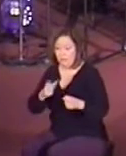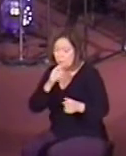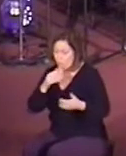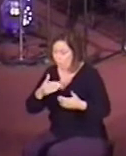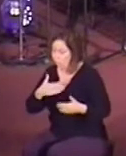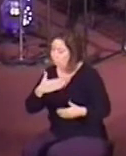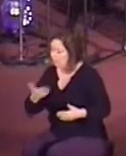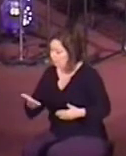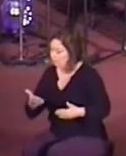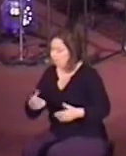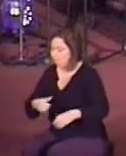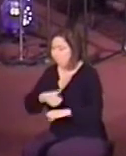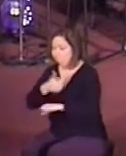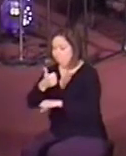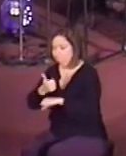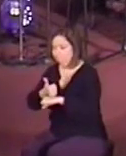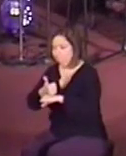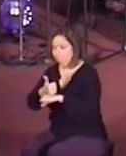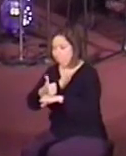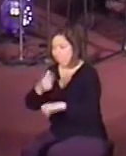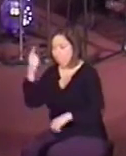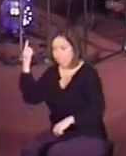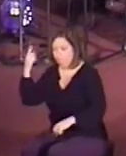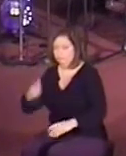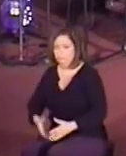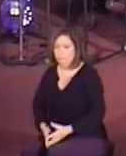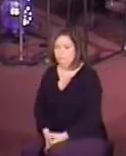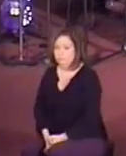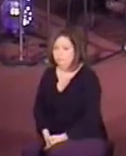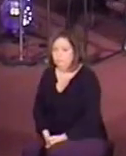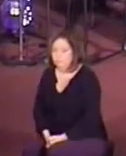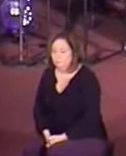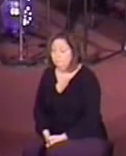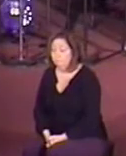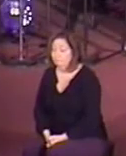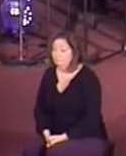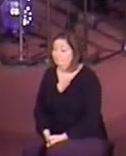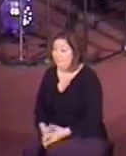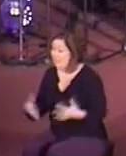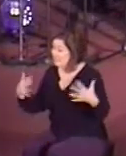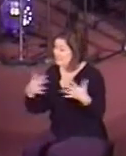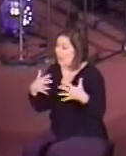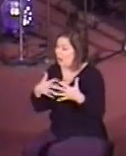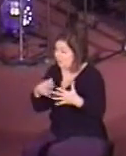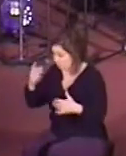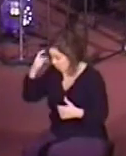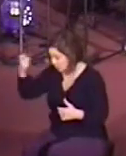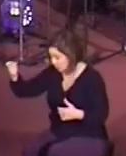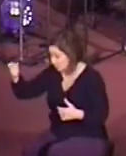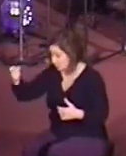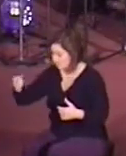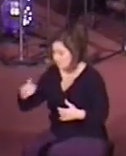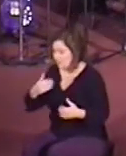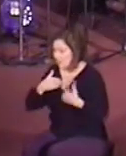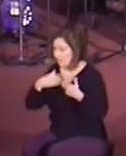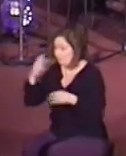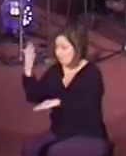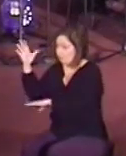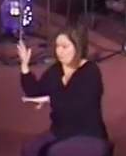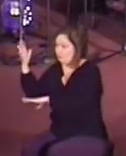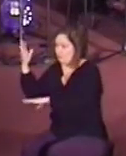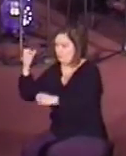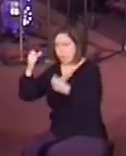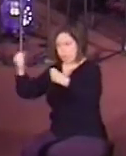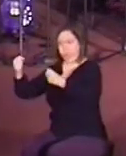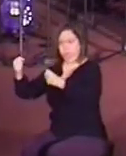wills, and he sets it over the lowest of men." This is kind of a terrifying dream. We've got this tree, which is